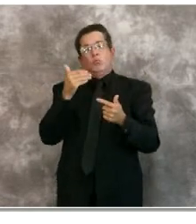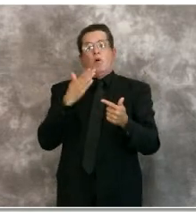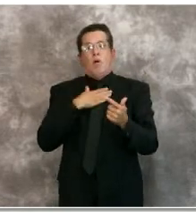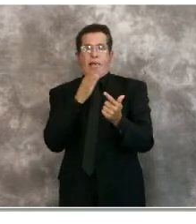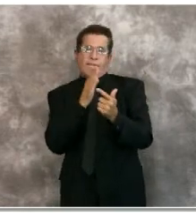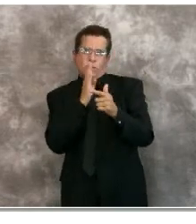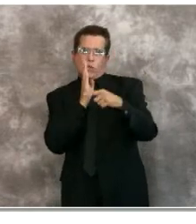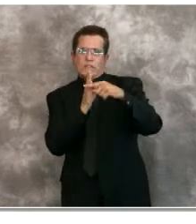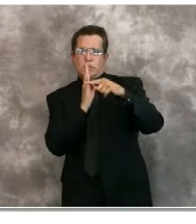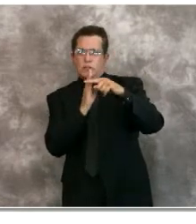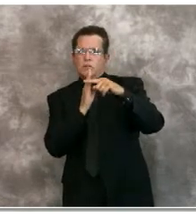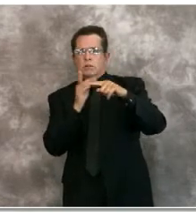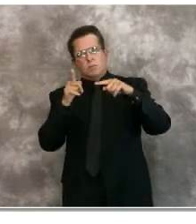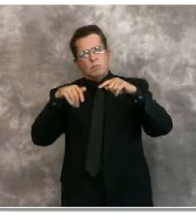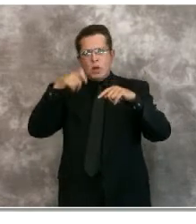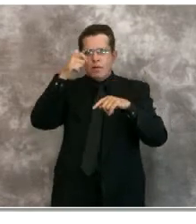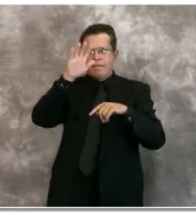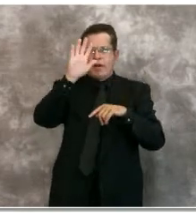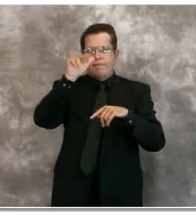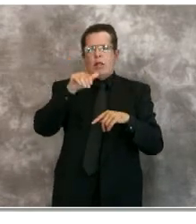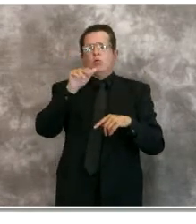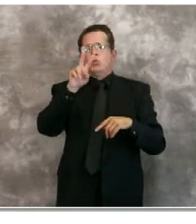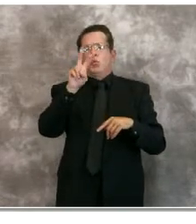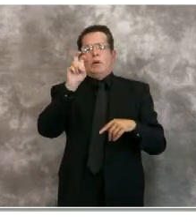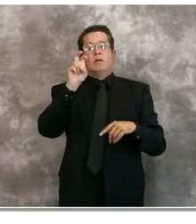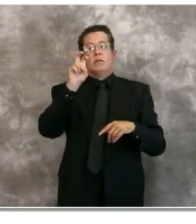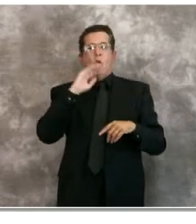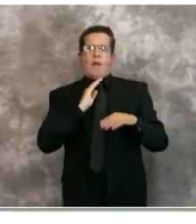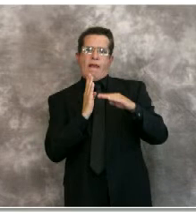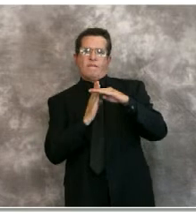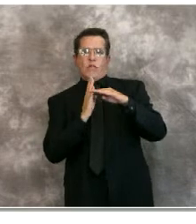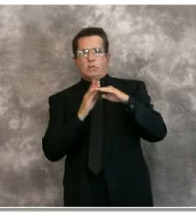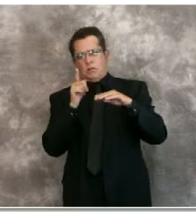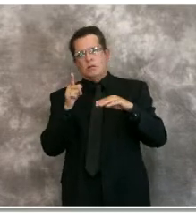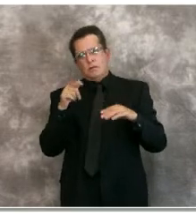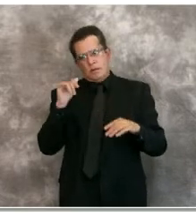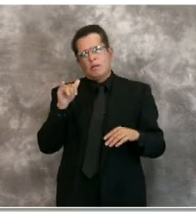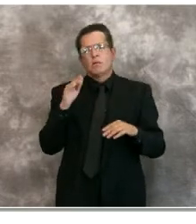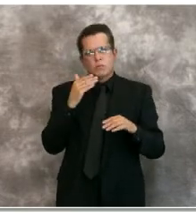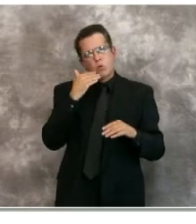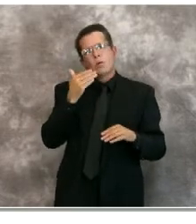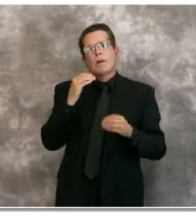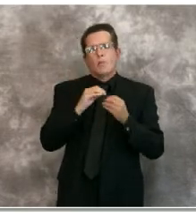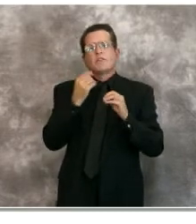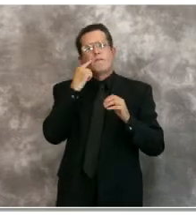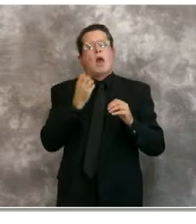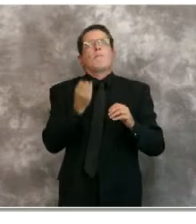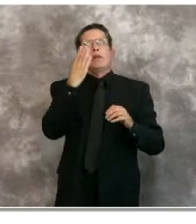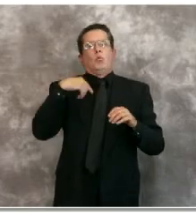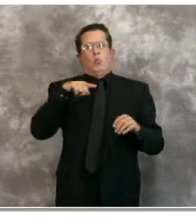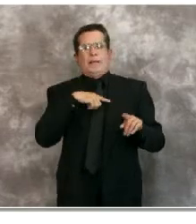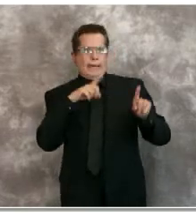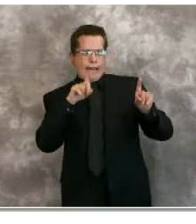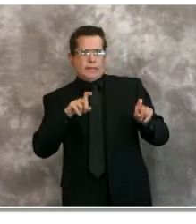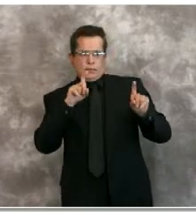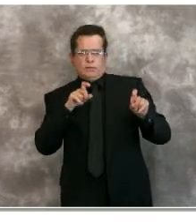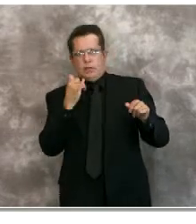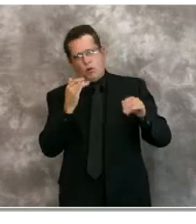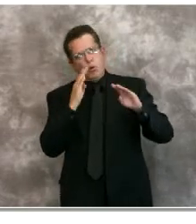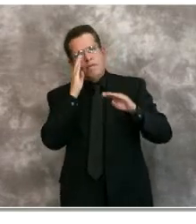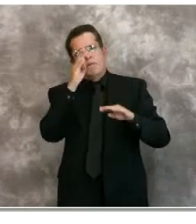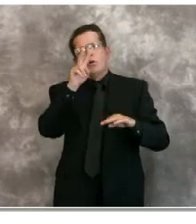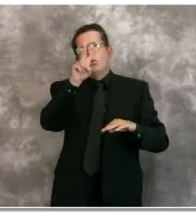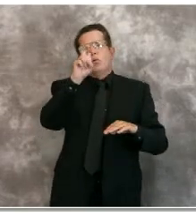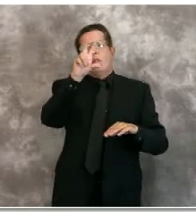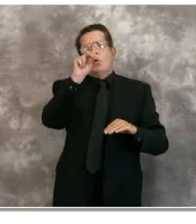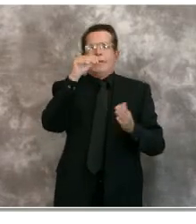average above our stated goal of 5,200 and our daily totals above that as well. And we're now over